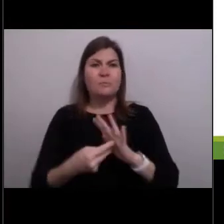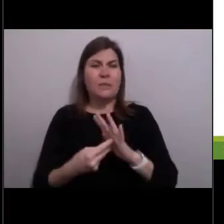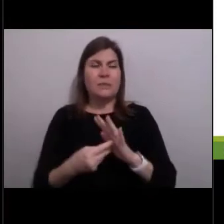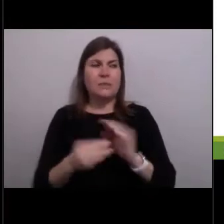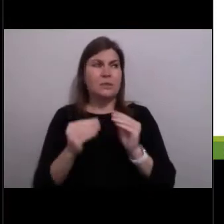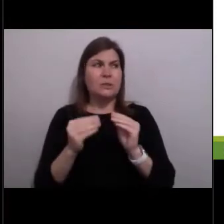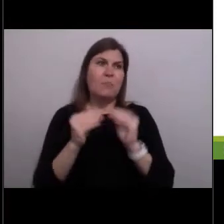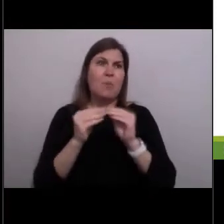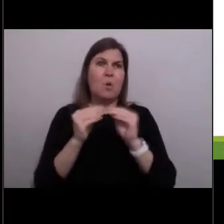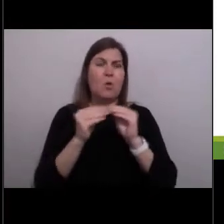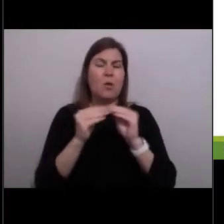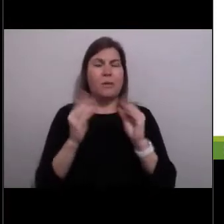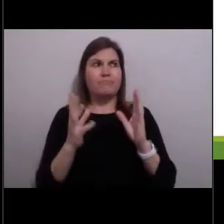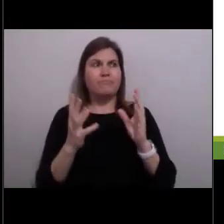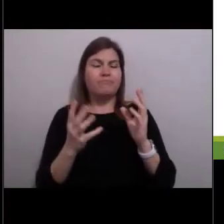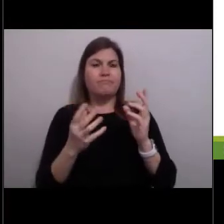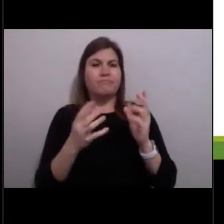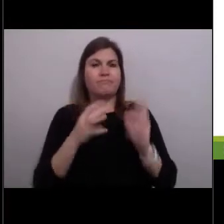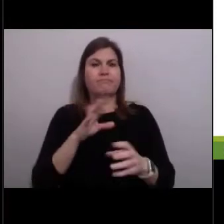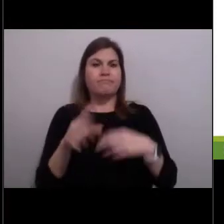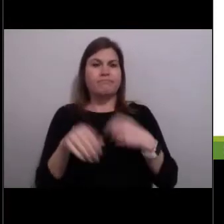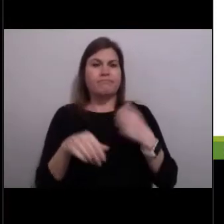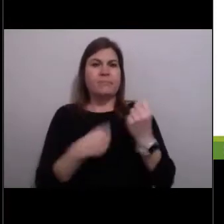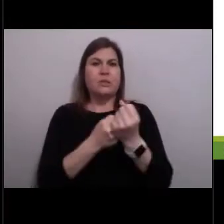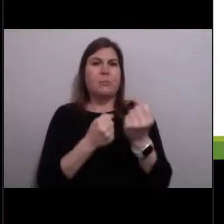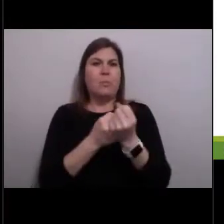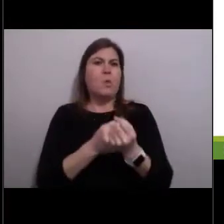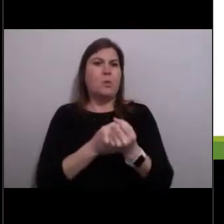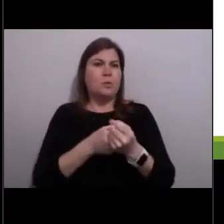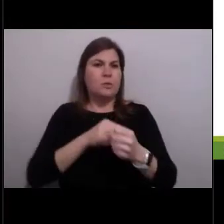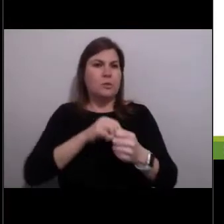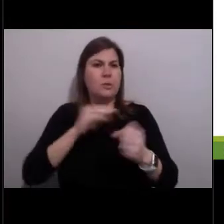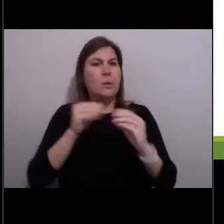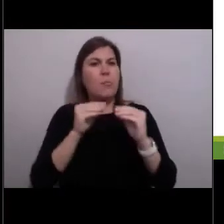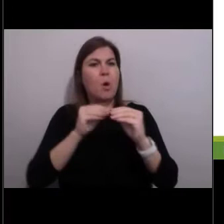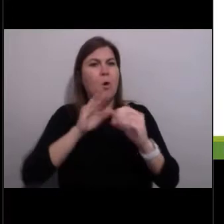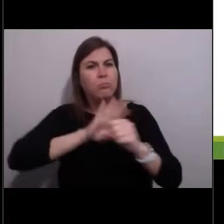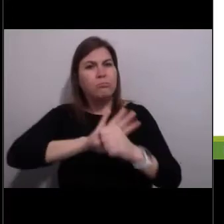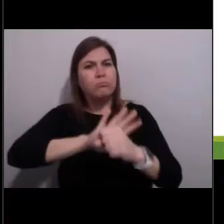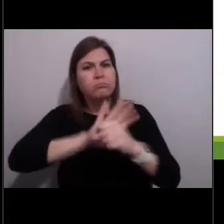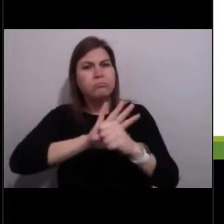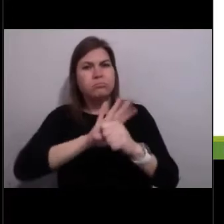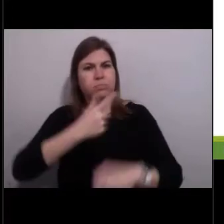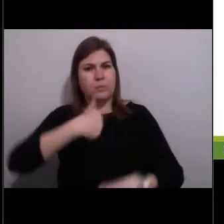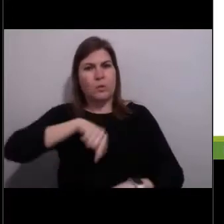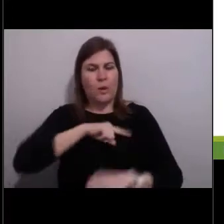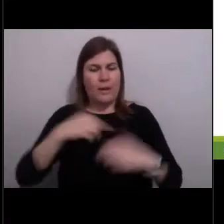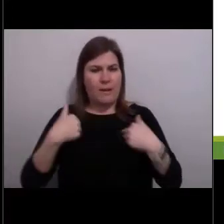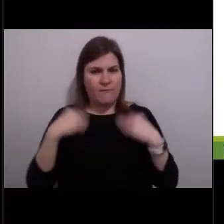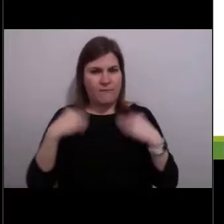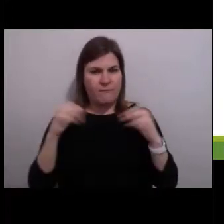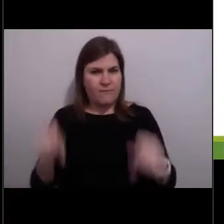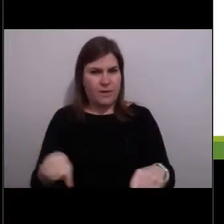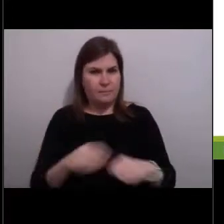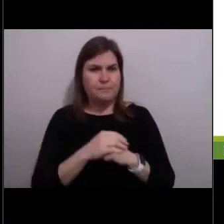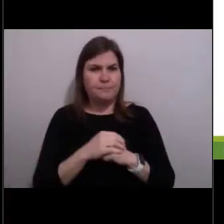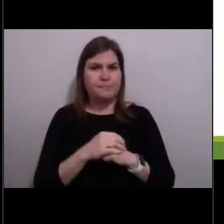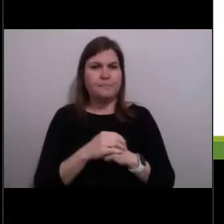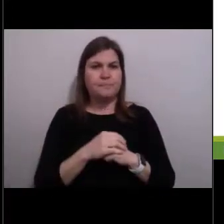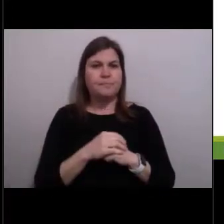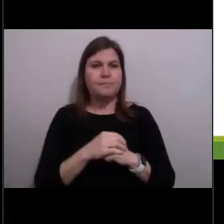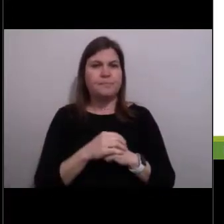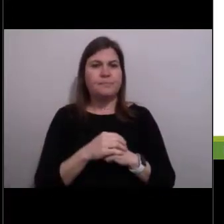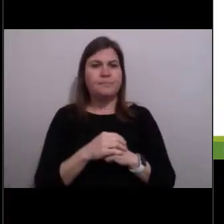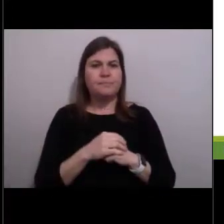are credible, but the more weight that gives our recommendations. And we are going to be sending out a